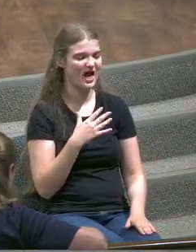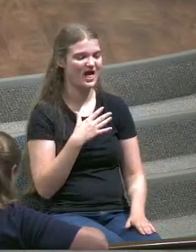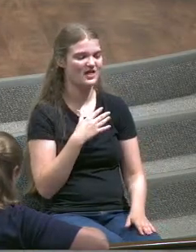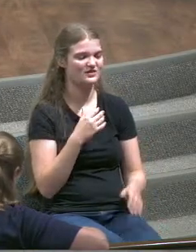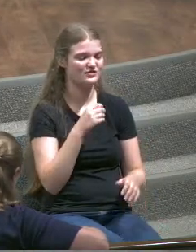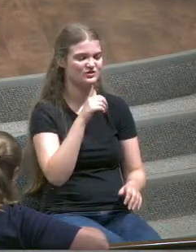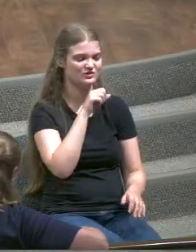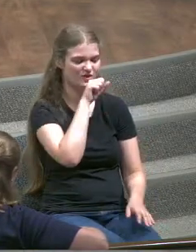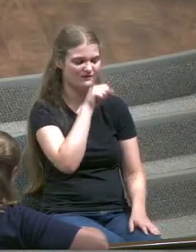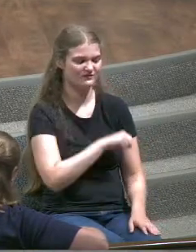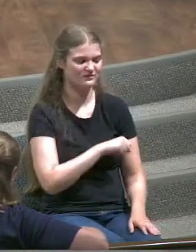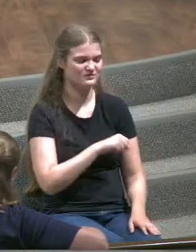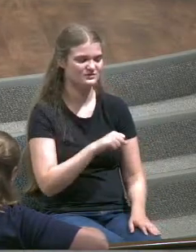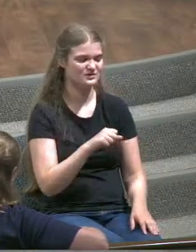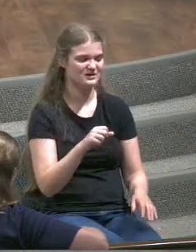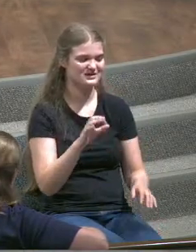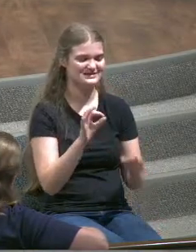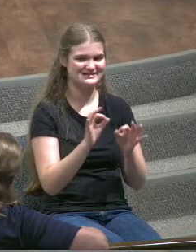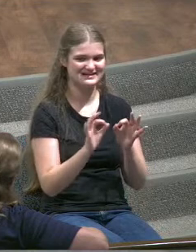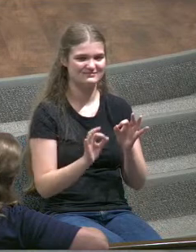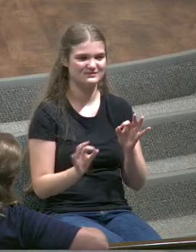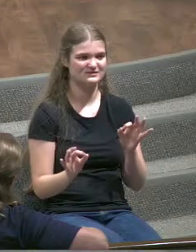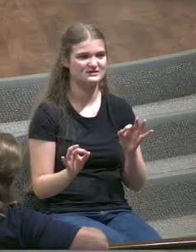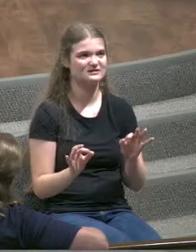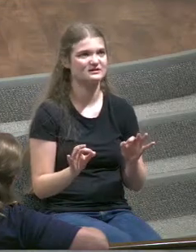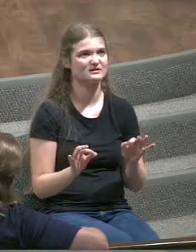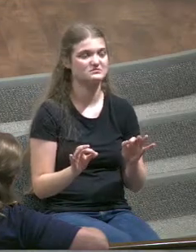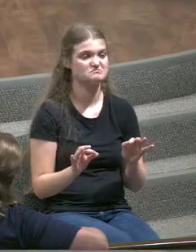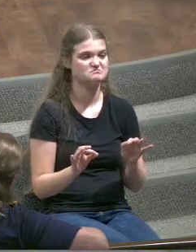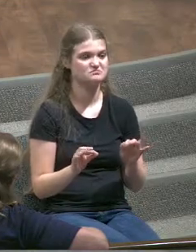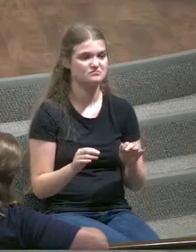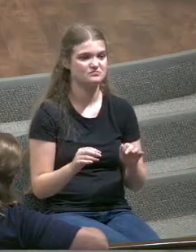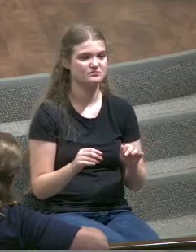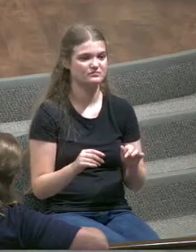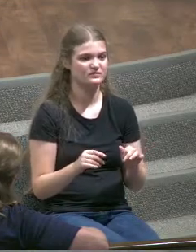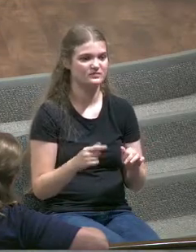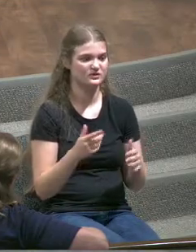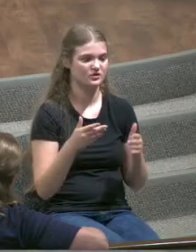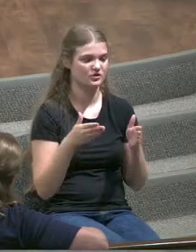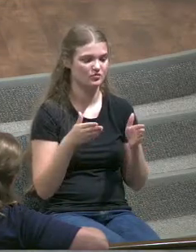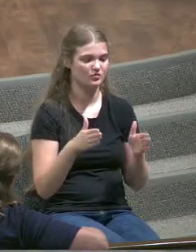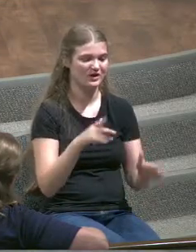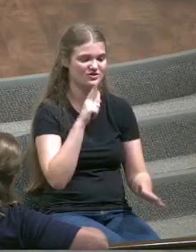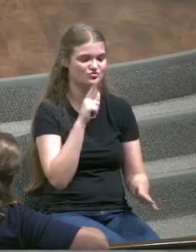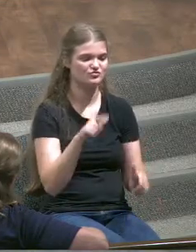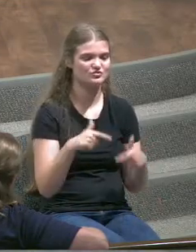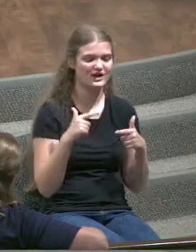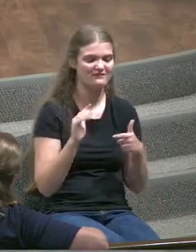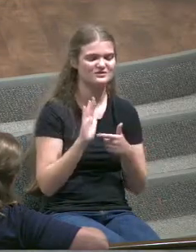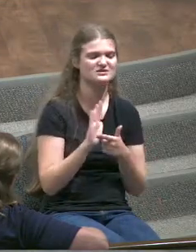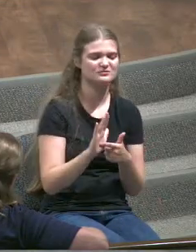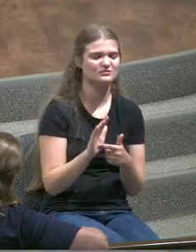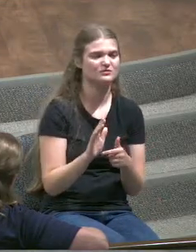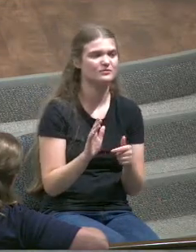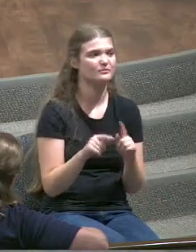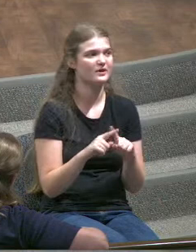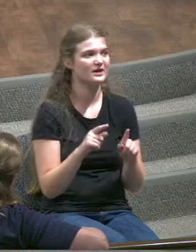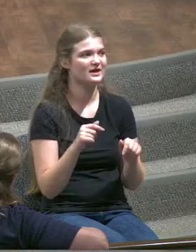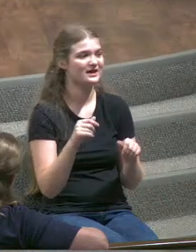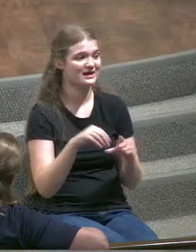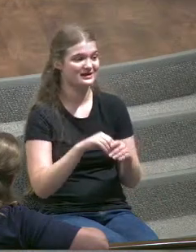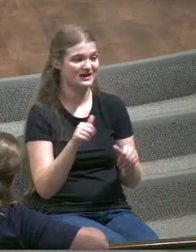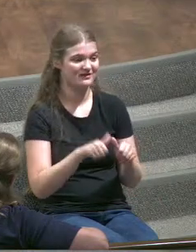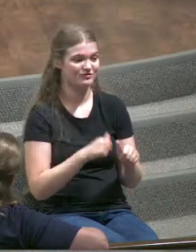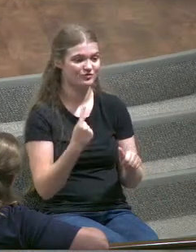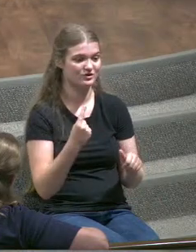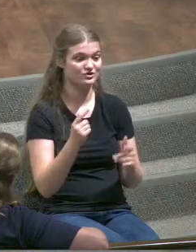am the resurrection and the life, I am the way, the truth. We talked about one of them tonight. I'm, you know, the way, the truth, and the life. Every one of them, Jesus is saying,